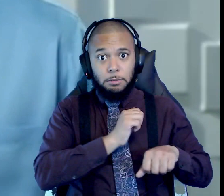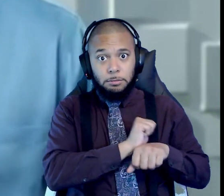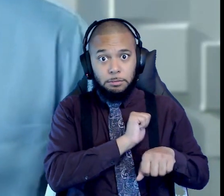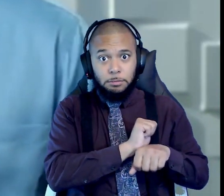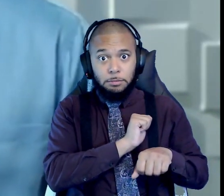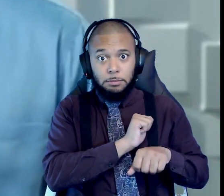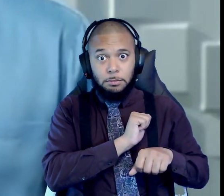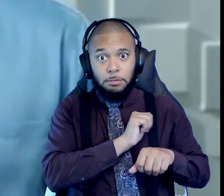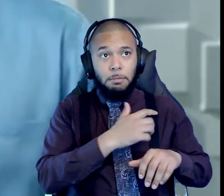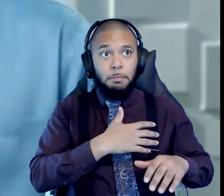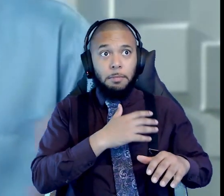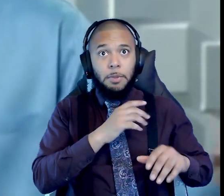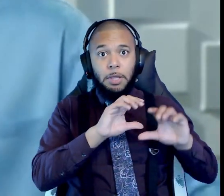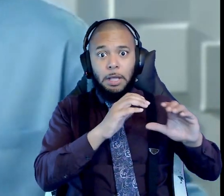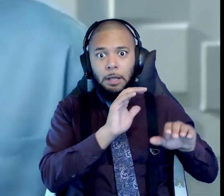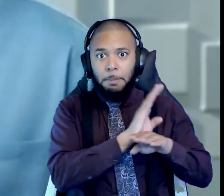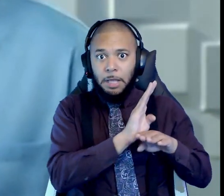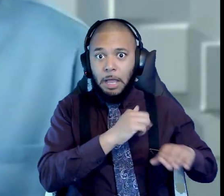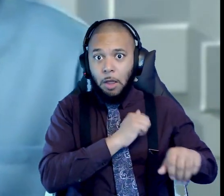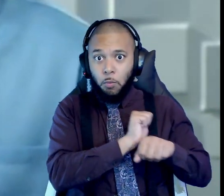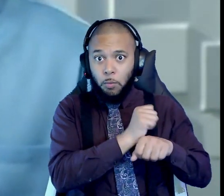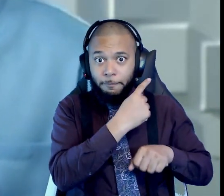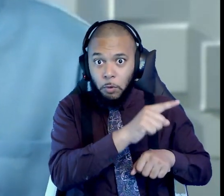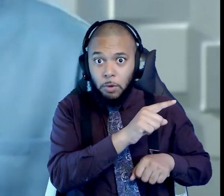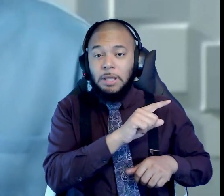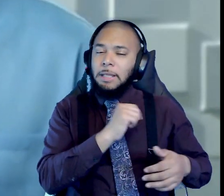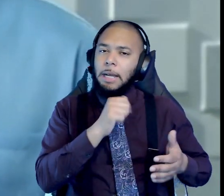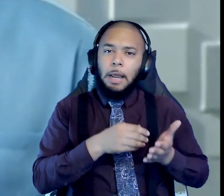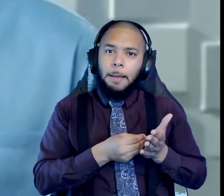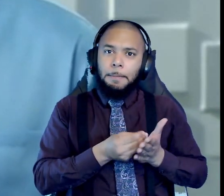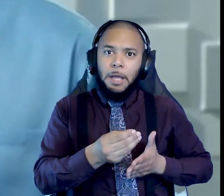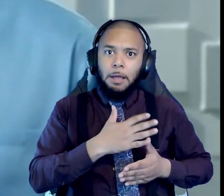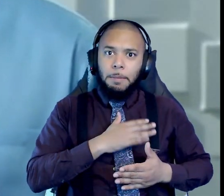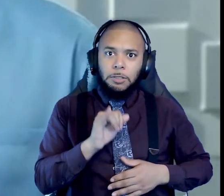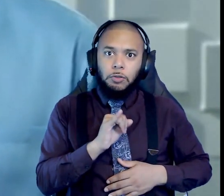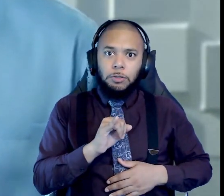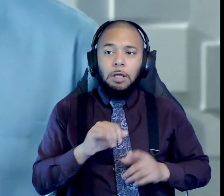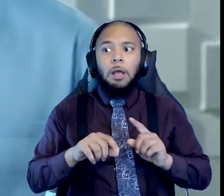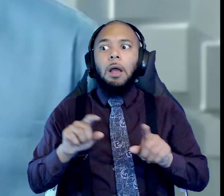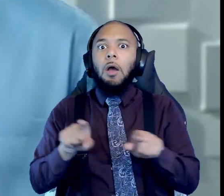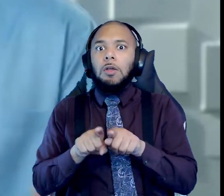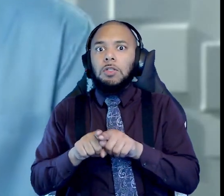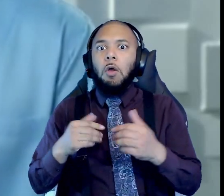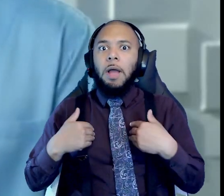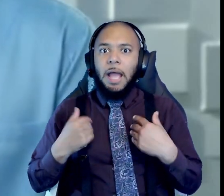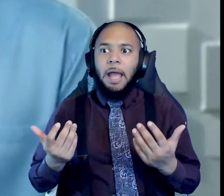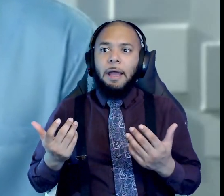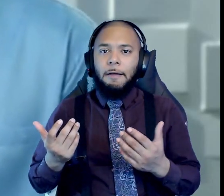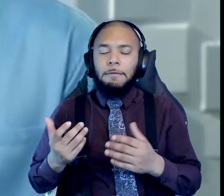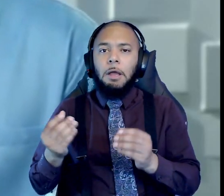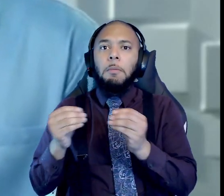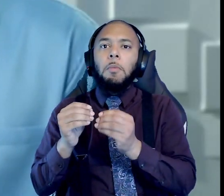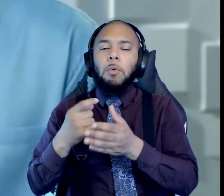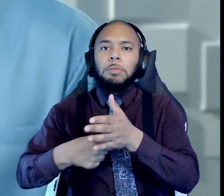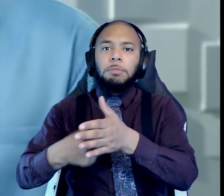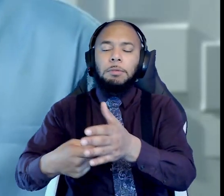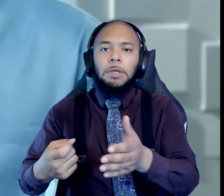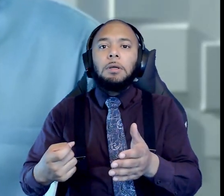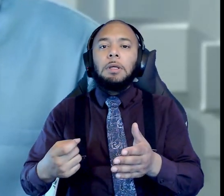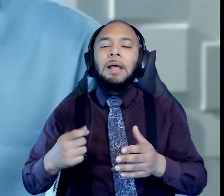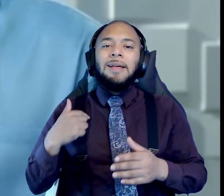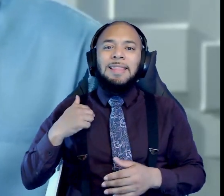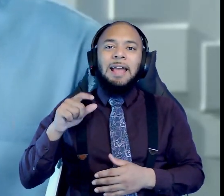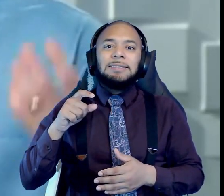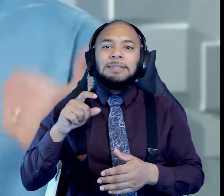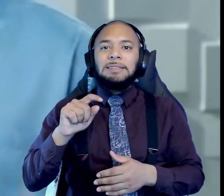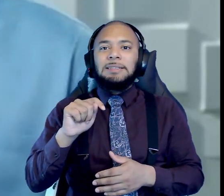to go buy it and then I have health expenses on top of that that I have to pay for well that can be tax deductible now if